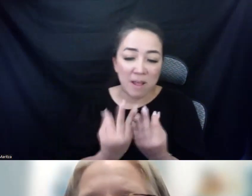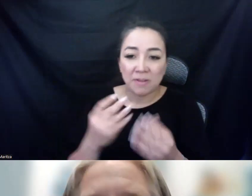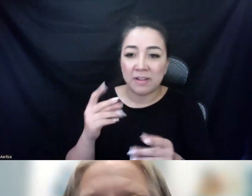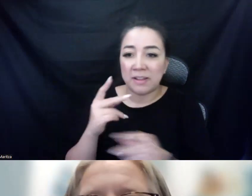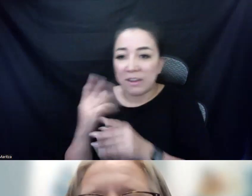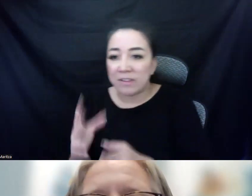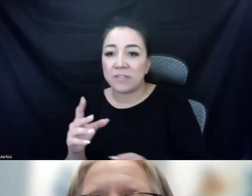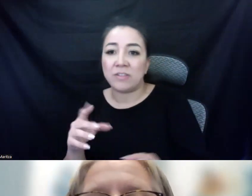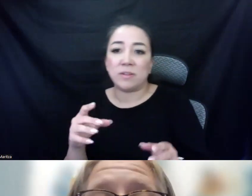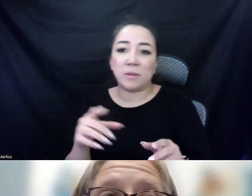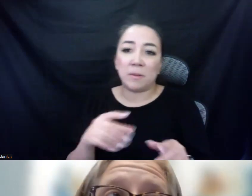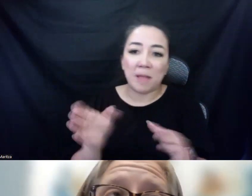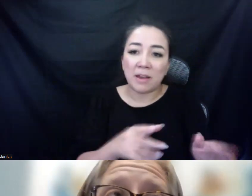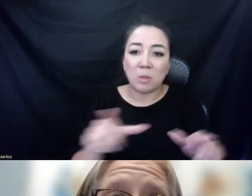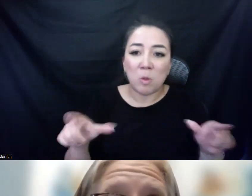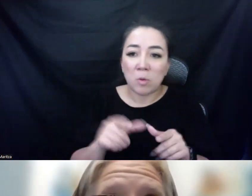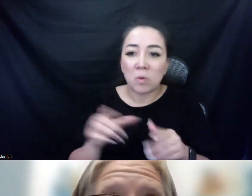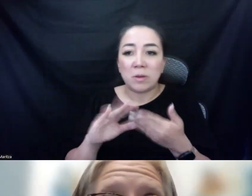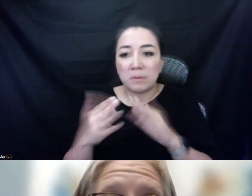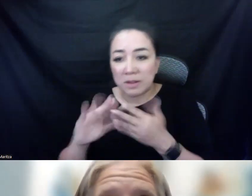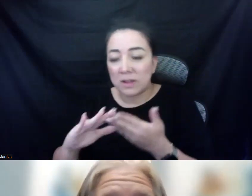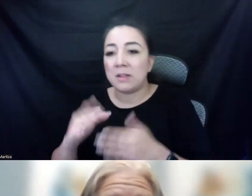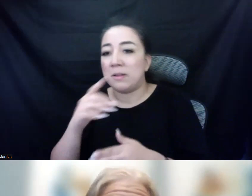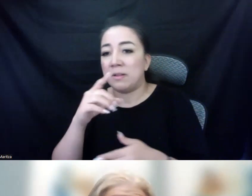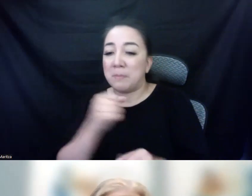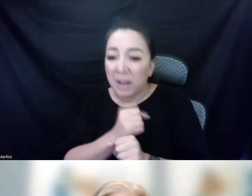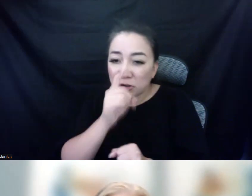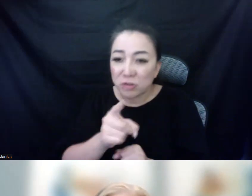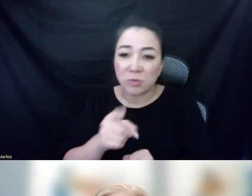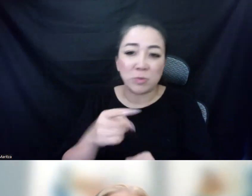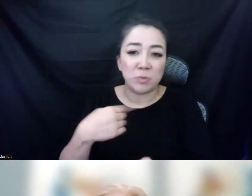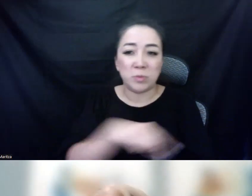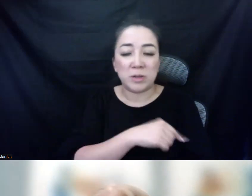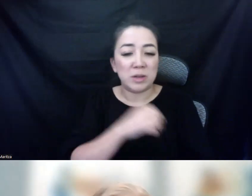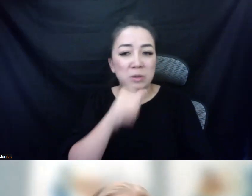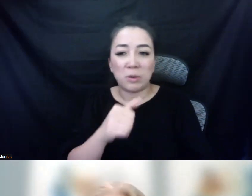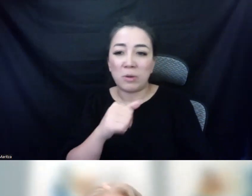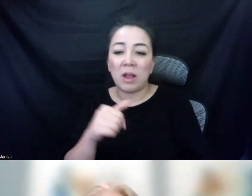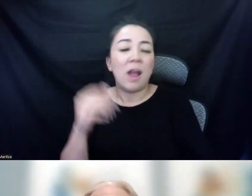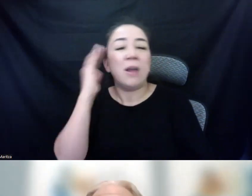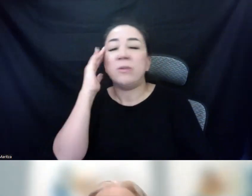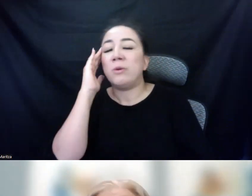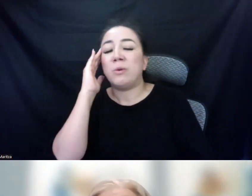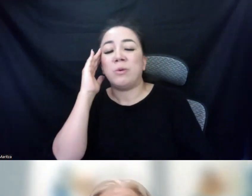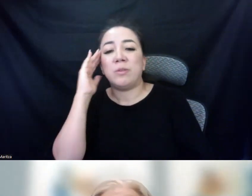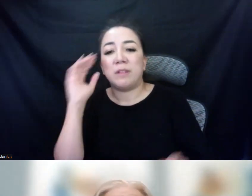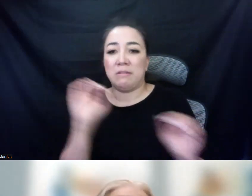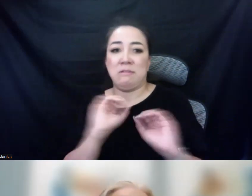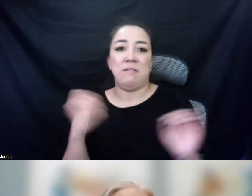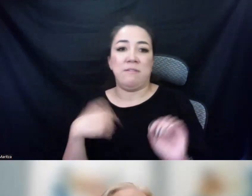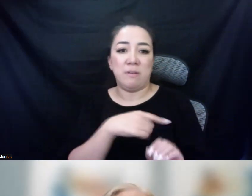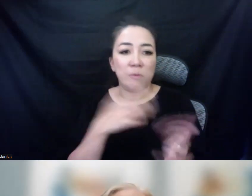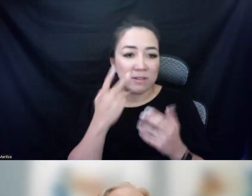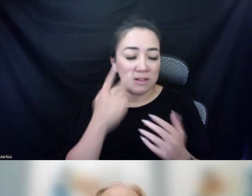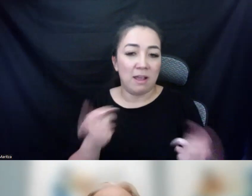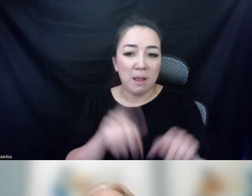into planning in local communities, just to make sure that we don't just put, and I know that's absolutely, that none of us want to see this happen, where we